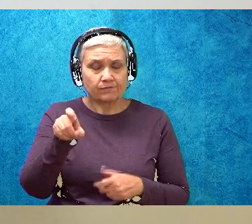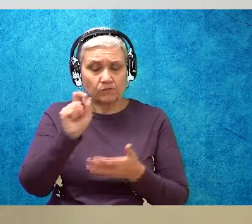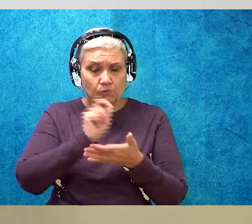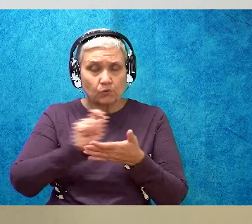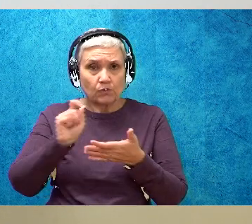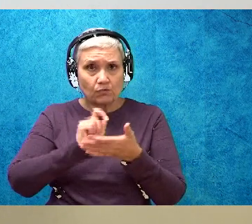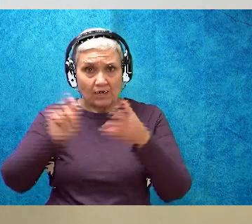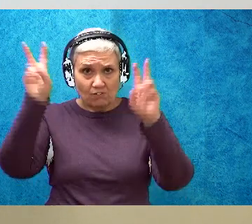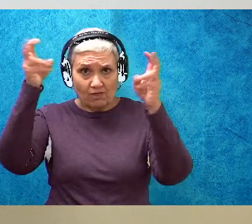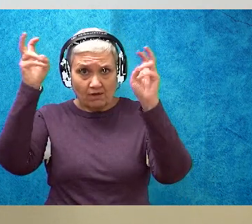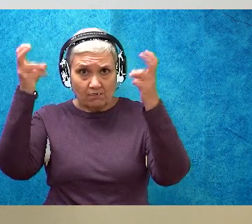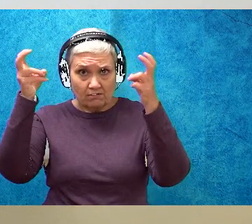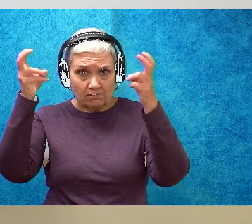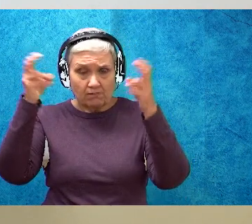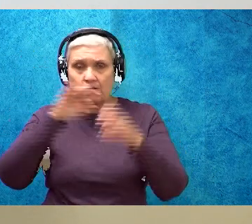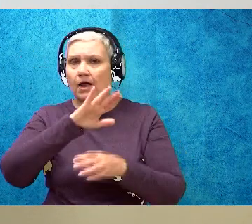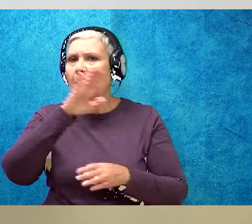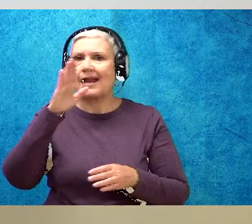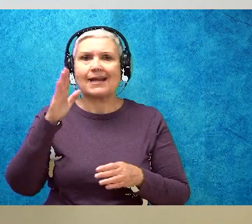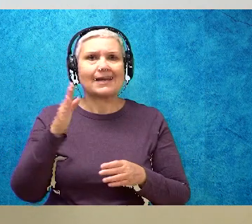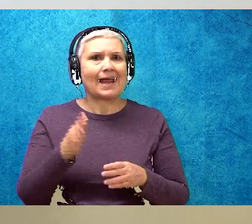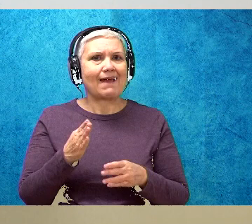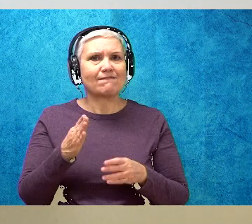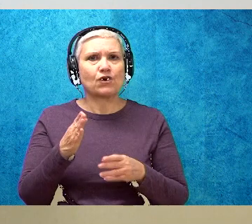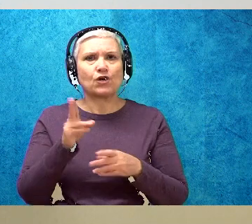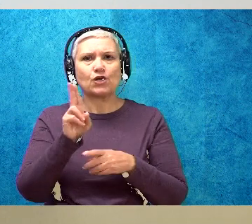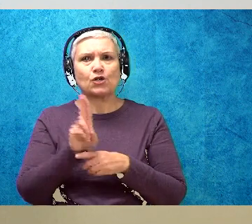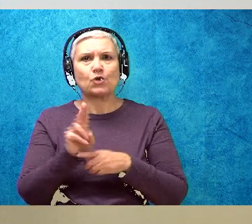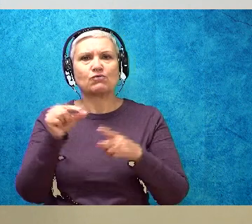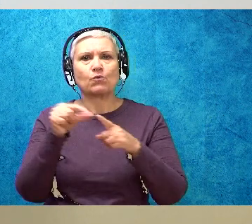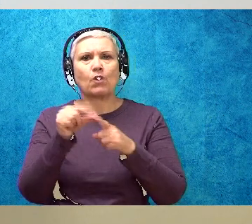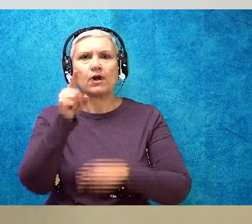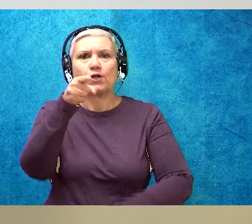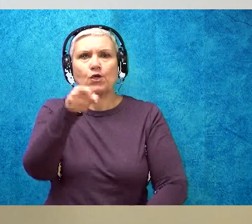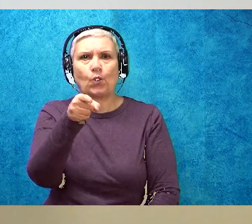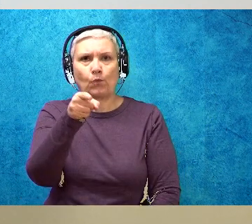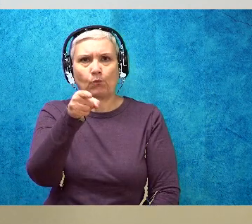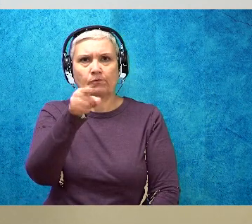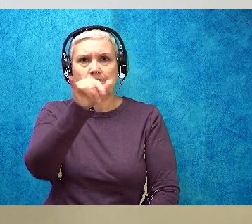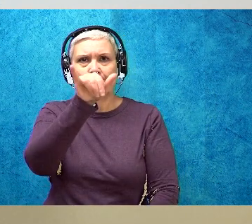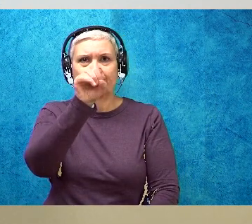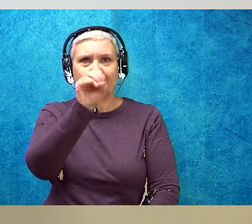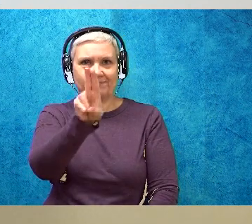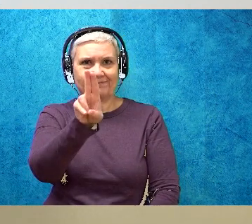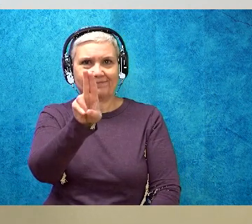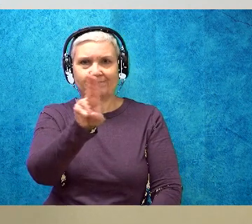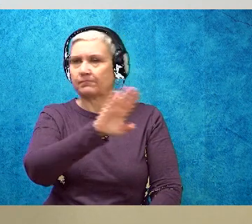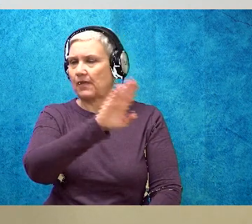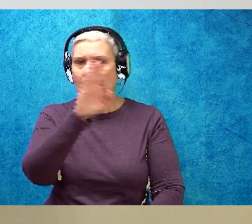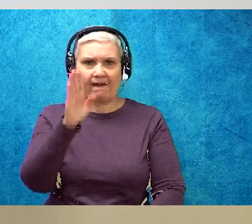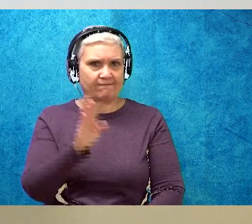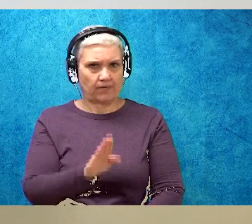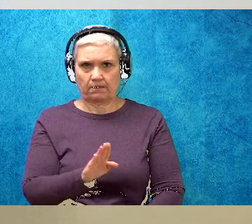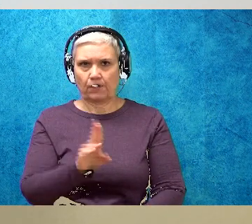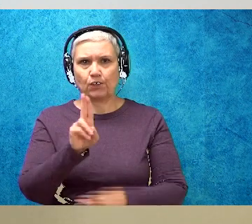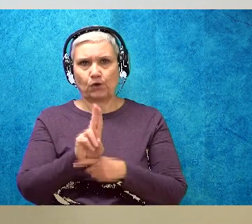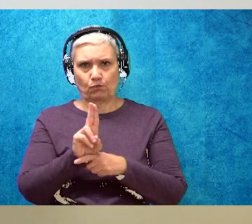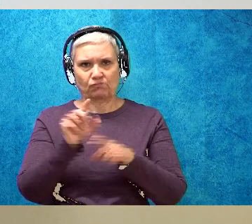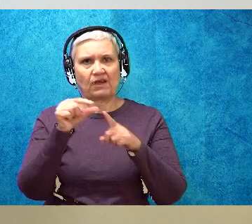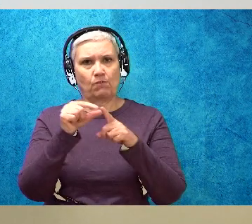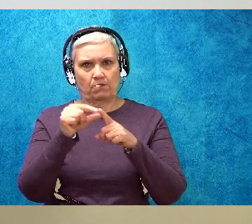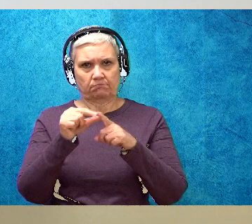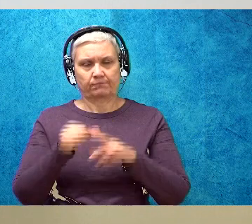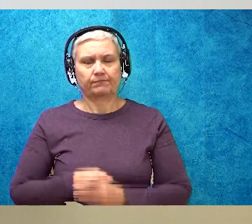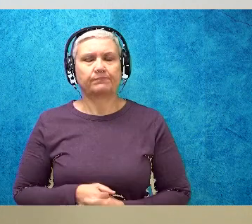your theme, never use the word you, all right? Never, ever, ever use the word you. Now,